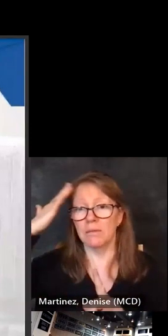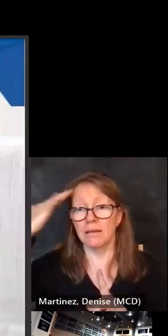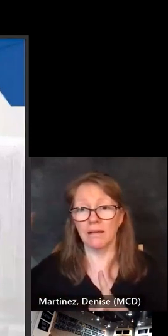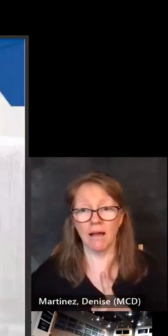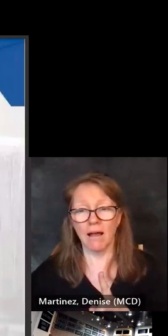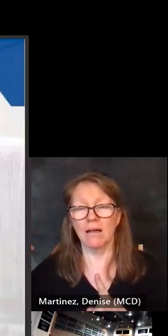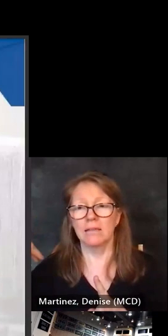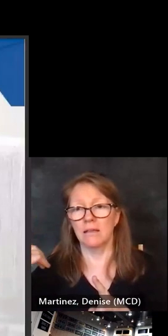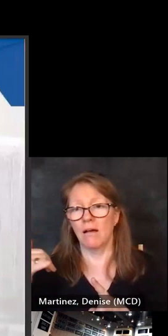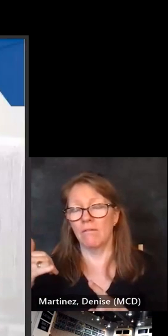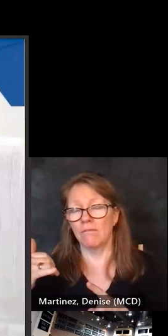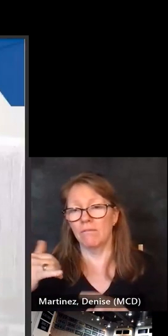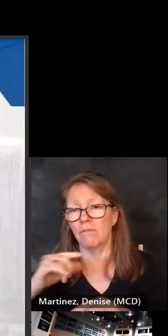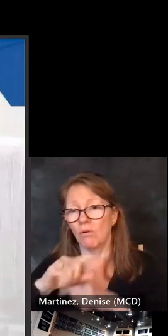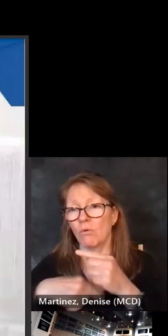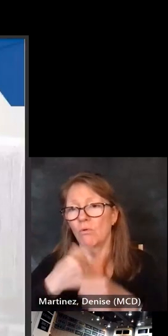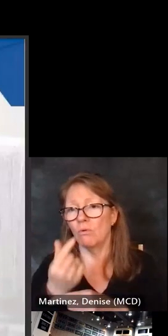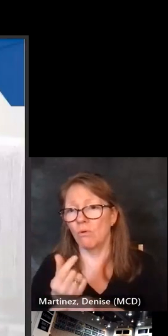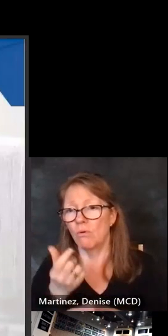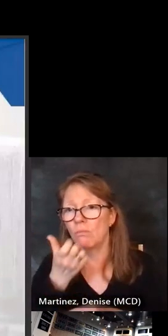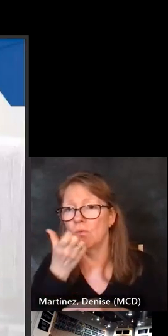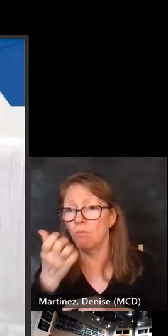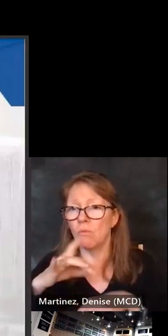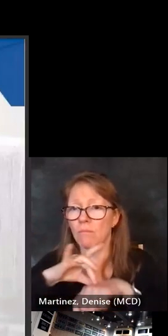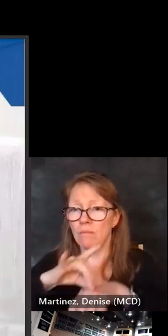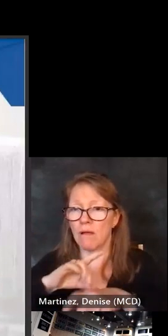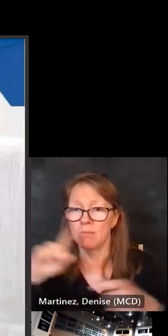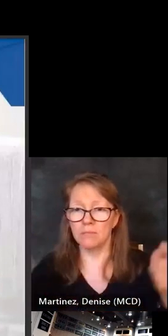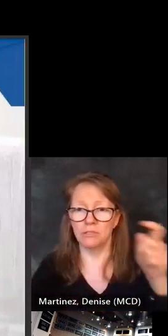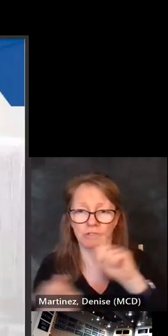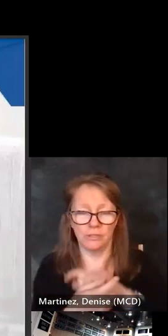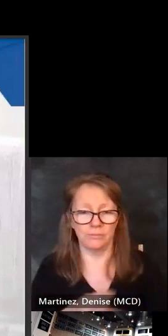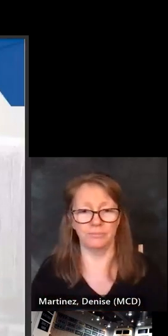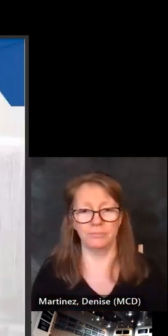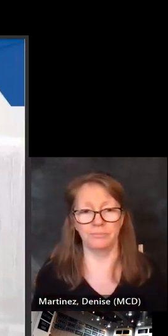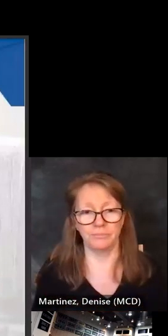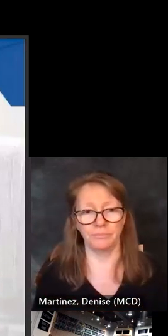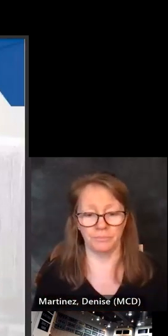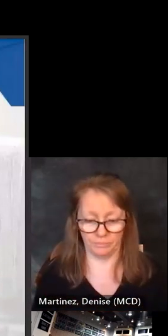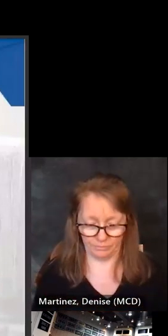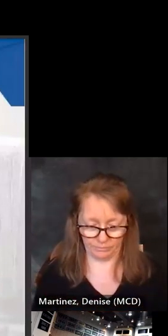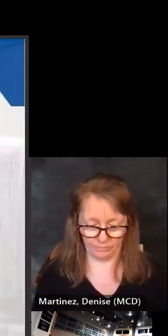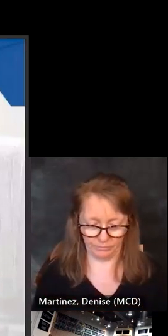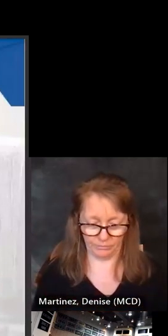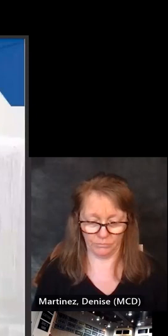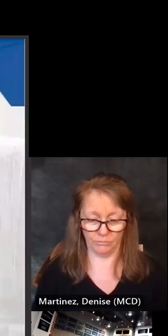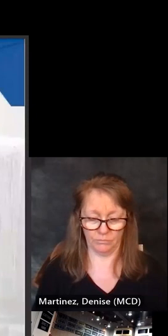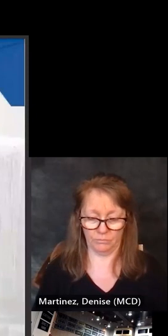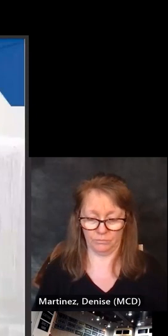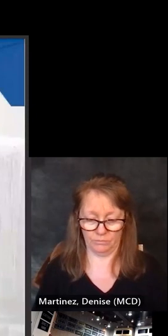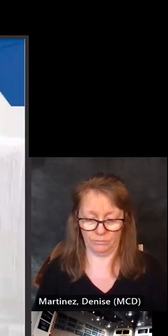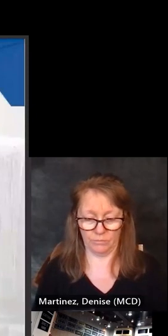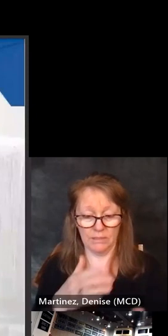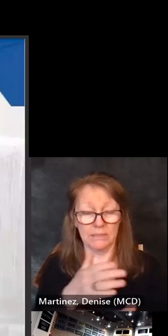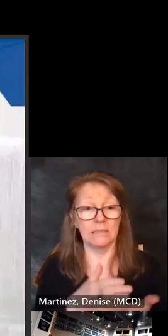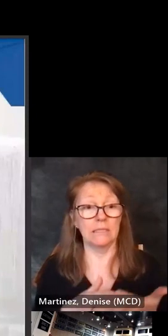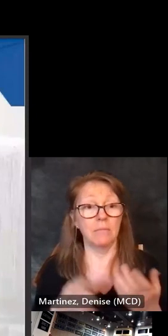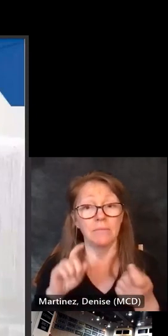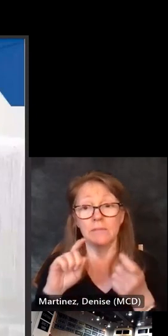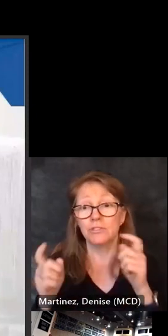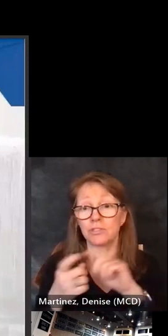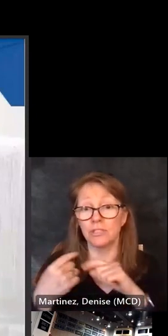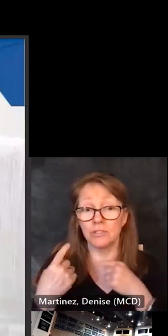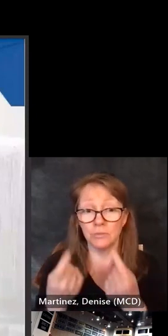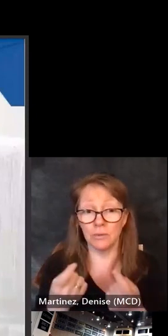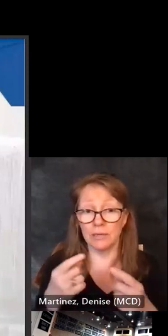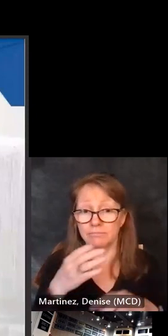So I touched on a number of these points, but just to kind of wrap up some of the changes that we've made based on the feedback we've heard